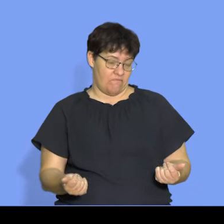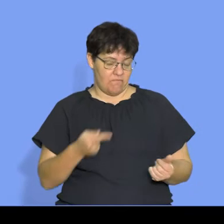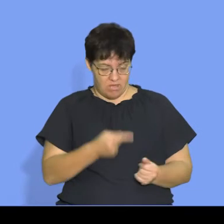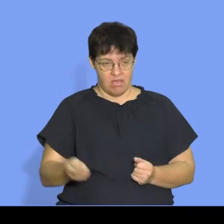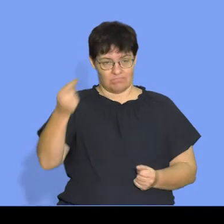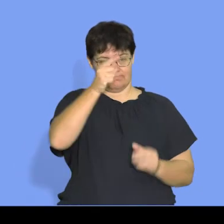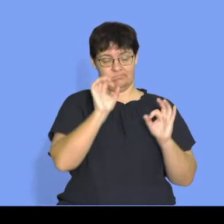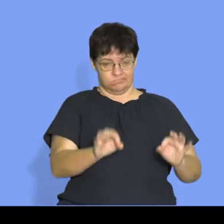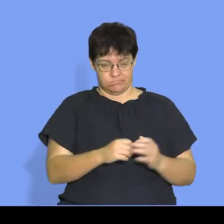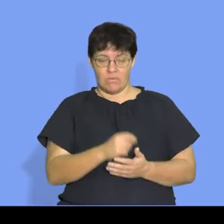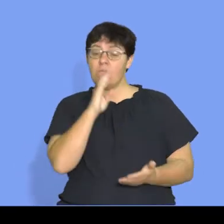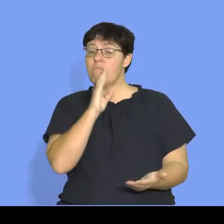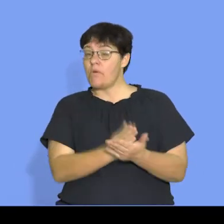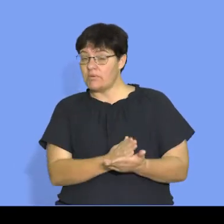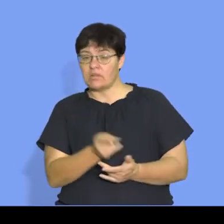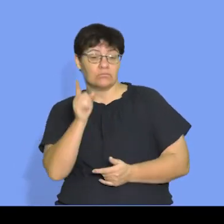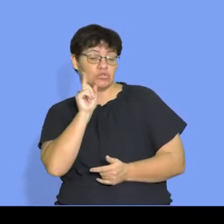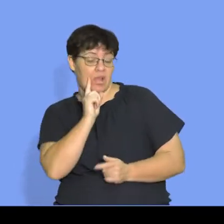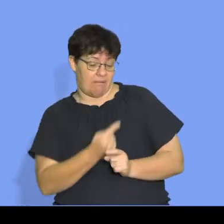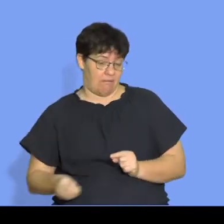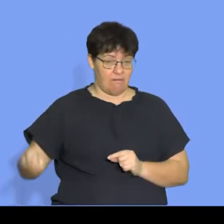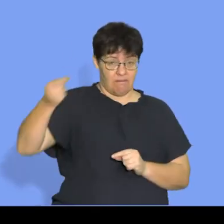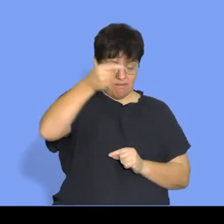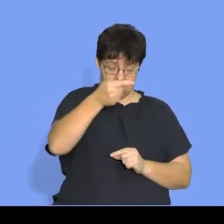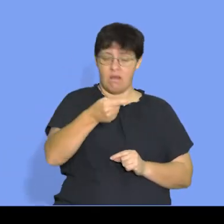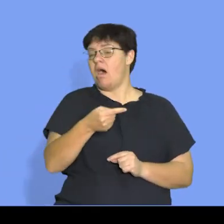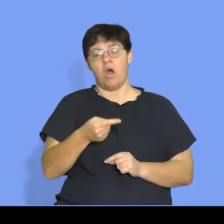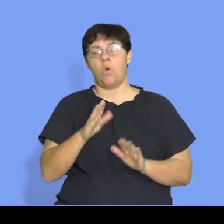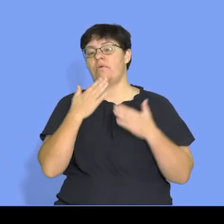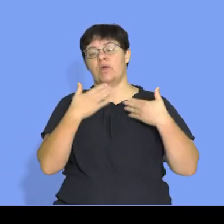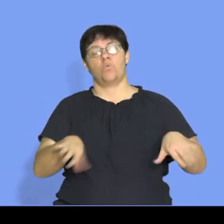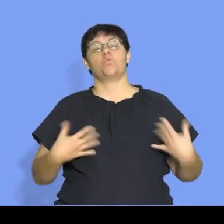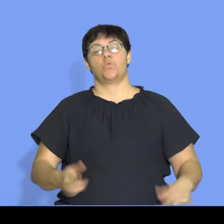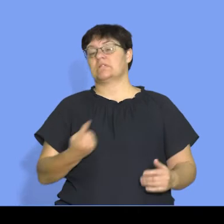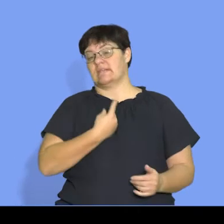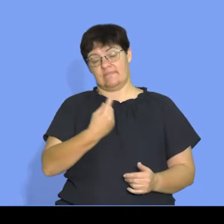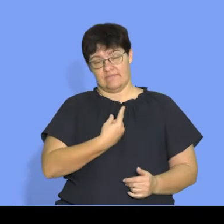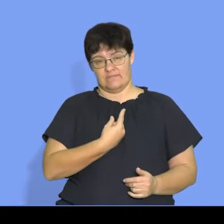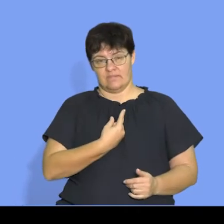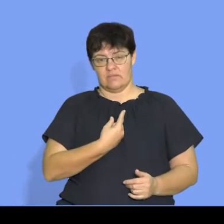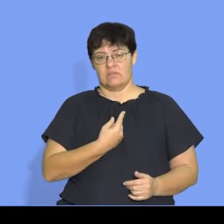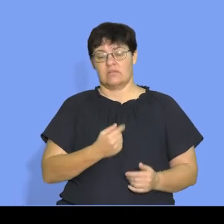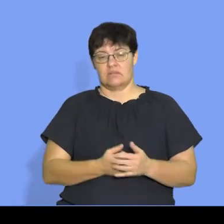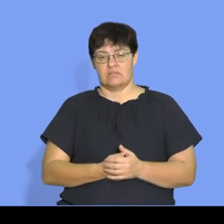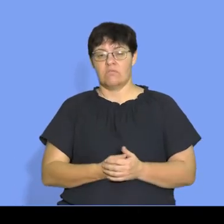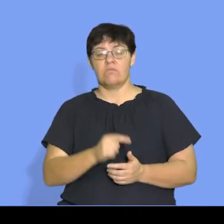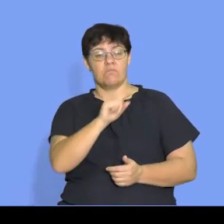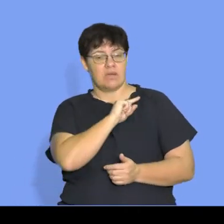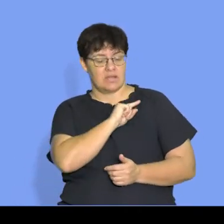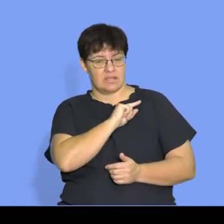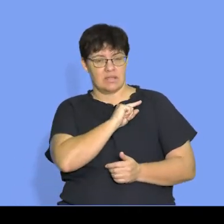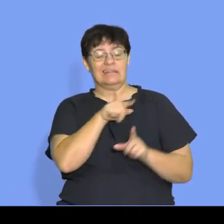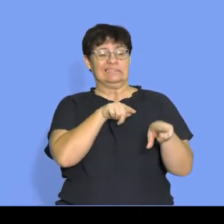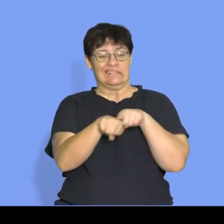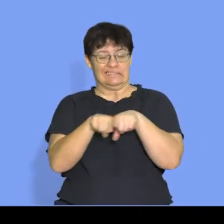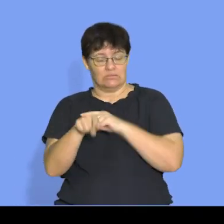I promise you, if you do check your solutions, you will thank yourself later at the end of every test